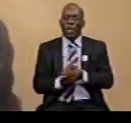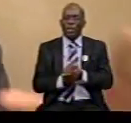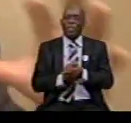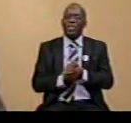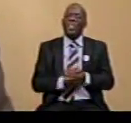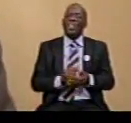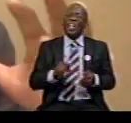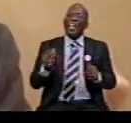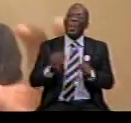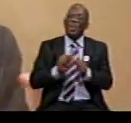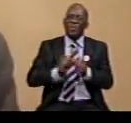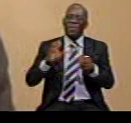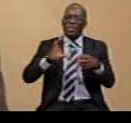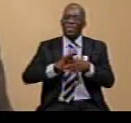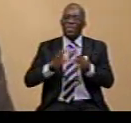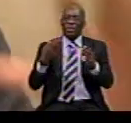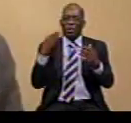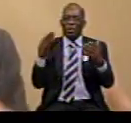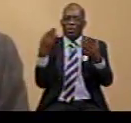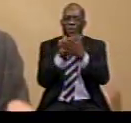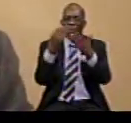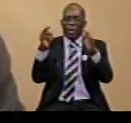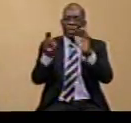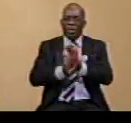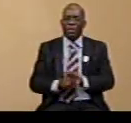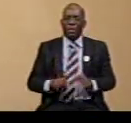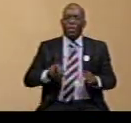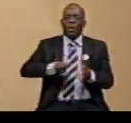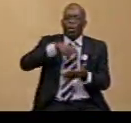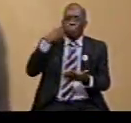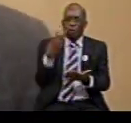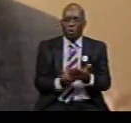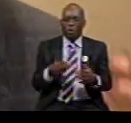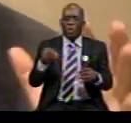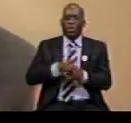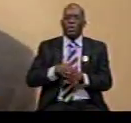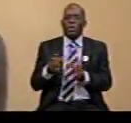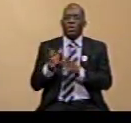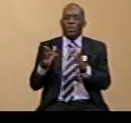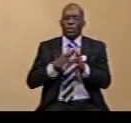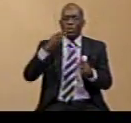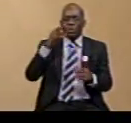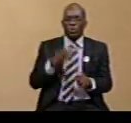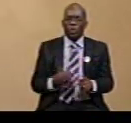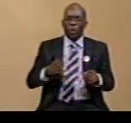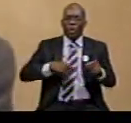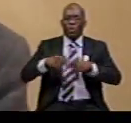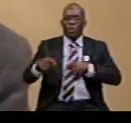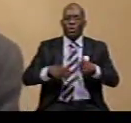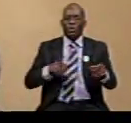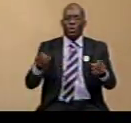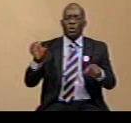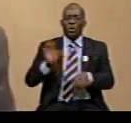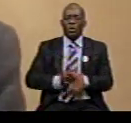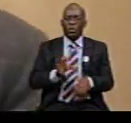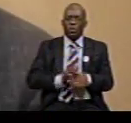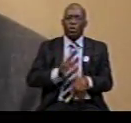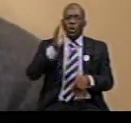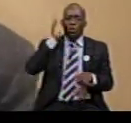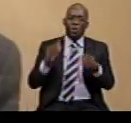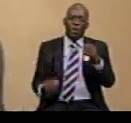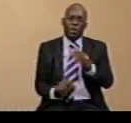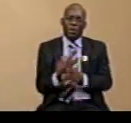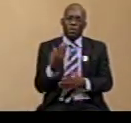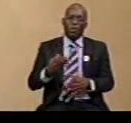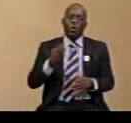darkness, every chain of limitation fall down in the name of Jesus. The persecuted church will blossom. It will grow in the